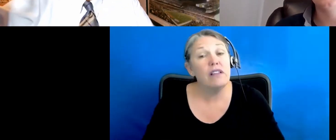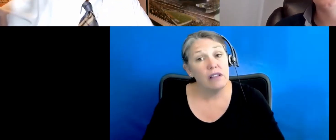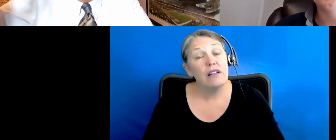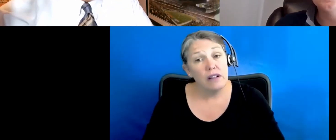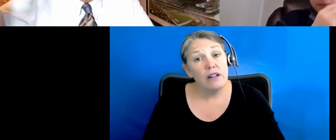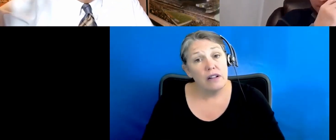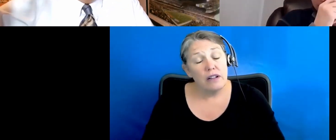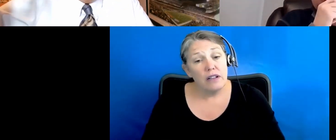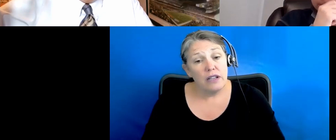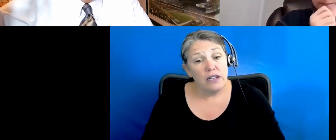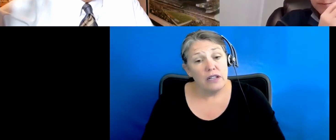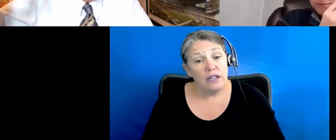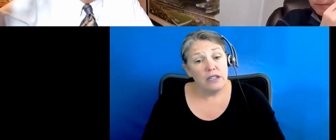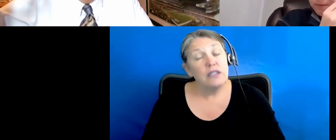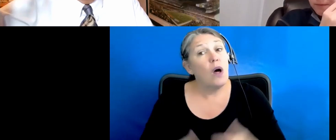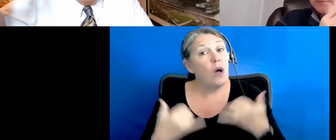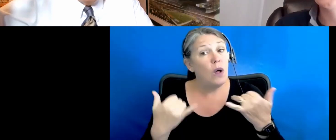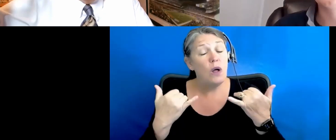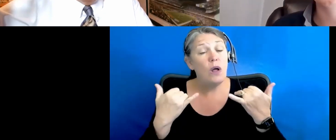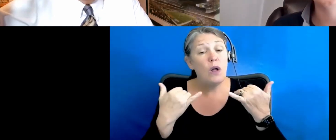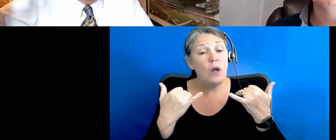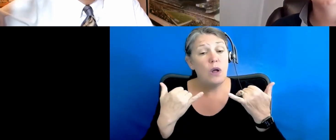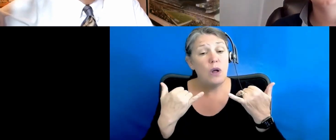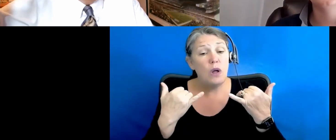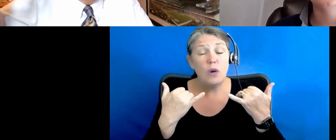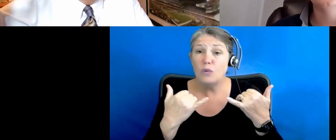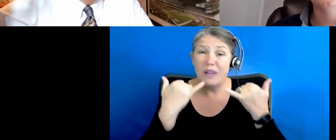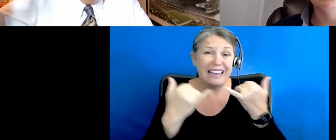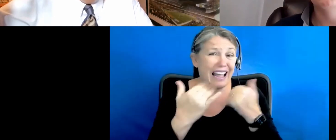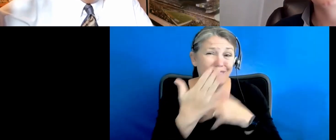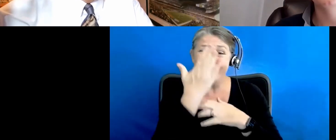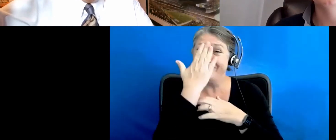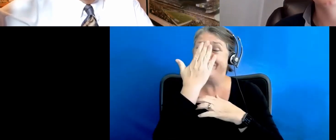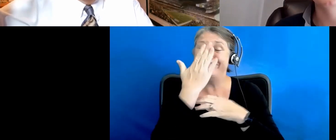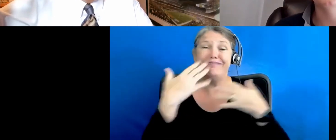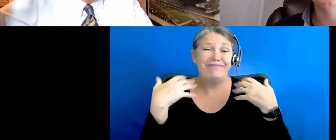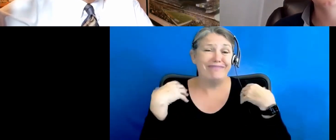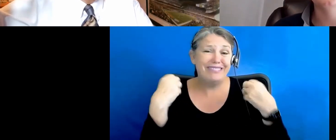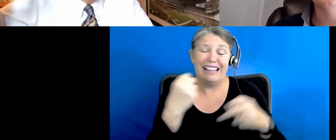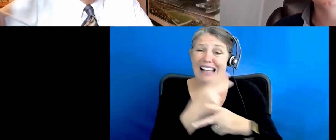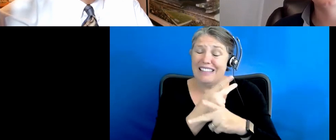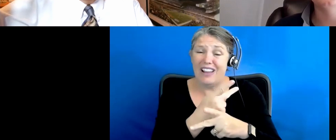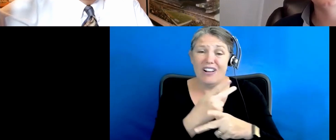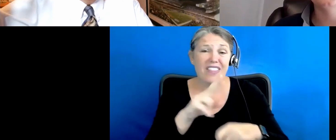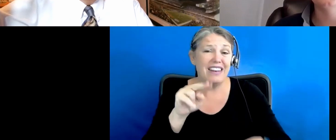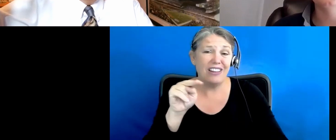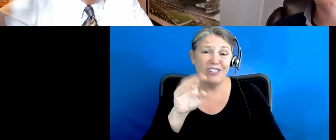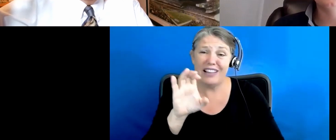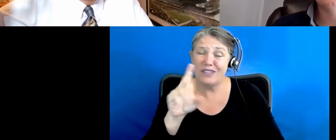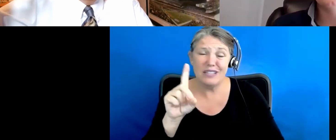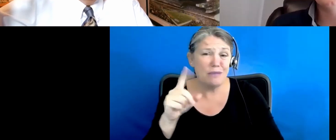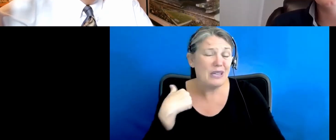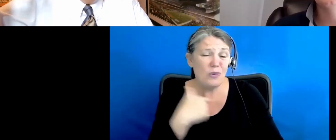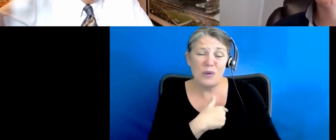So given the times that we're in, it's foremost healthcare. At the National Council on Disability for decades, we've